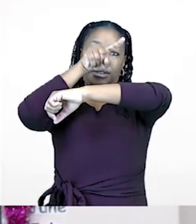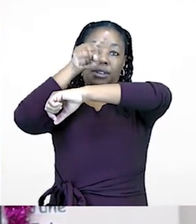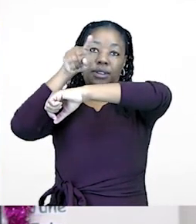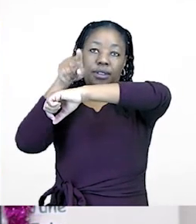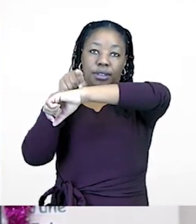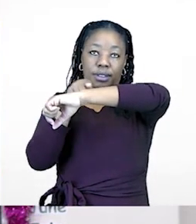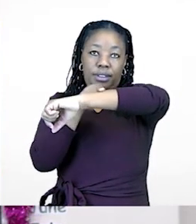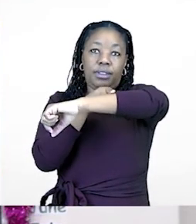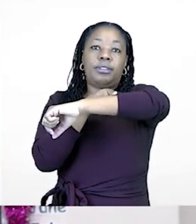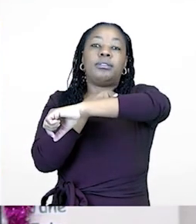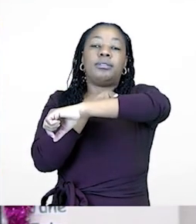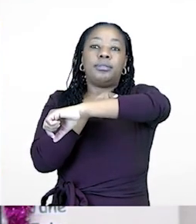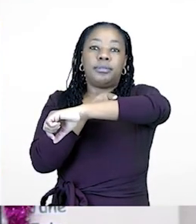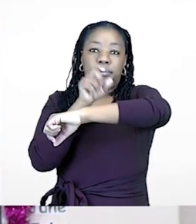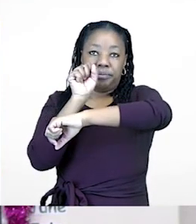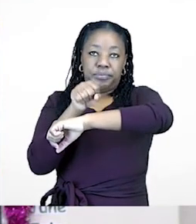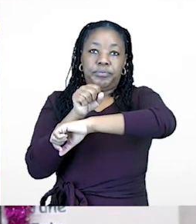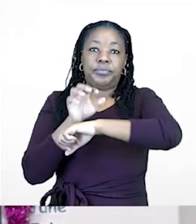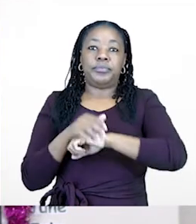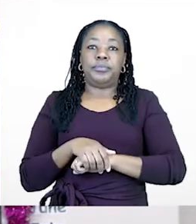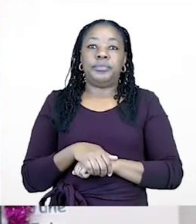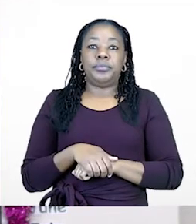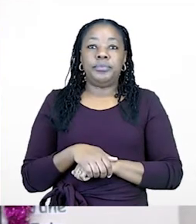and round.